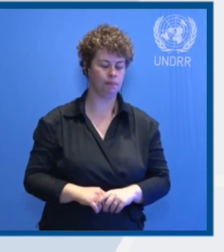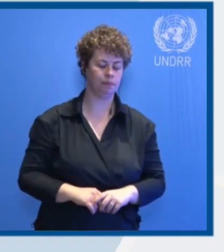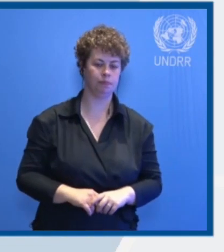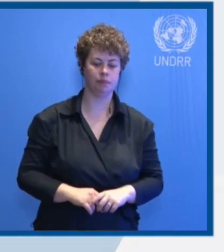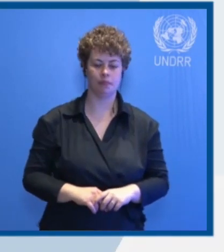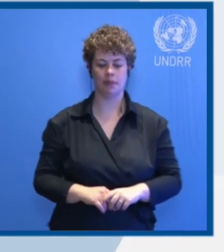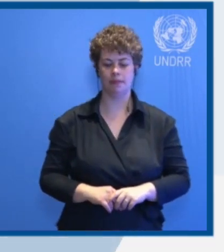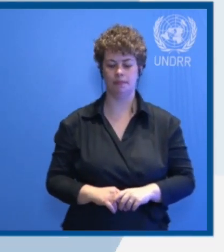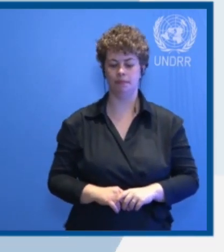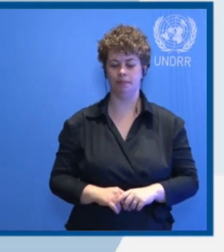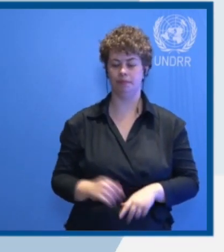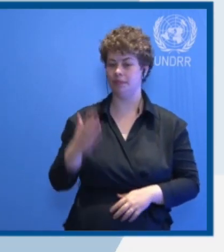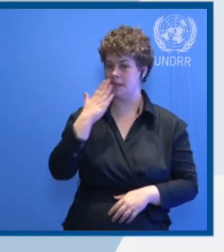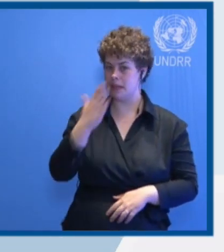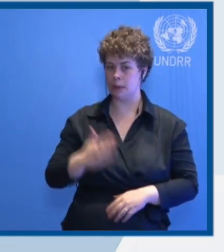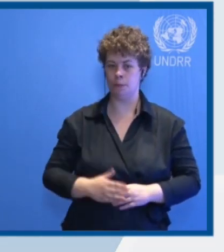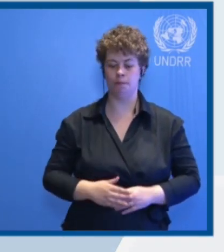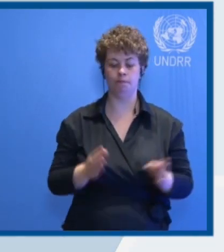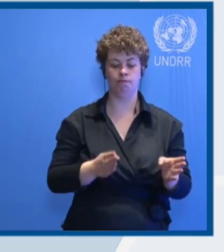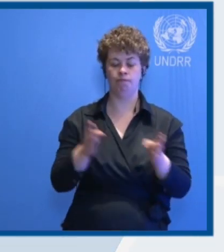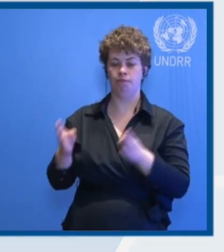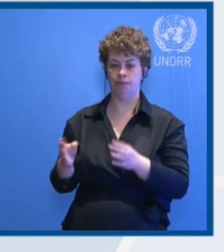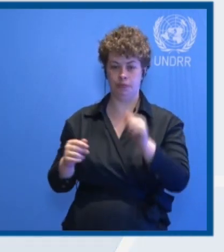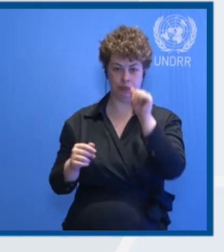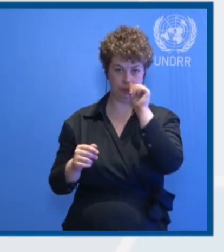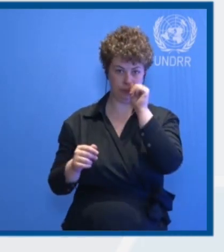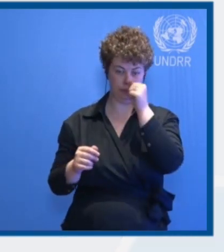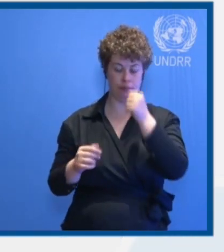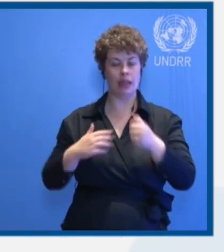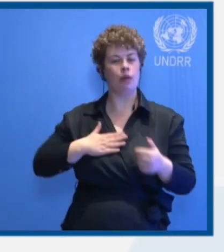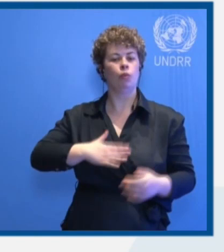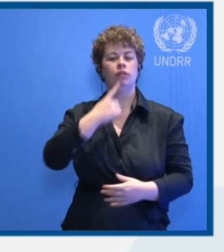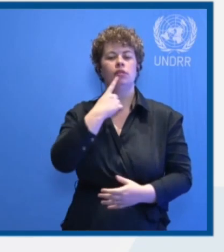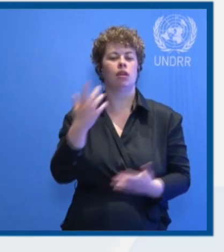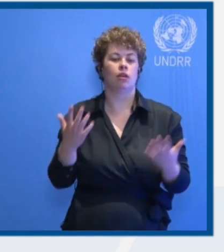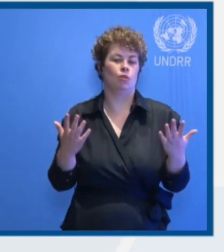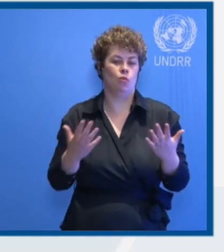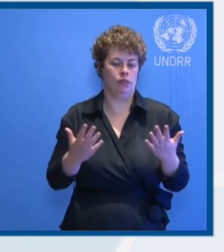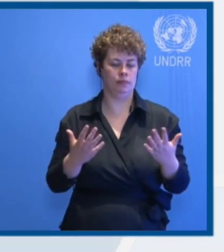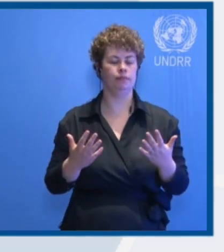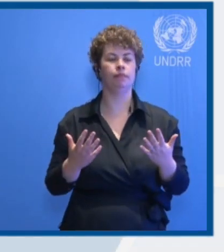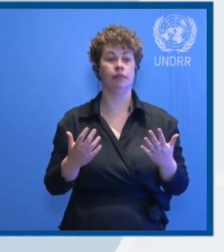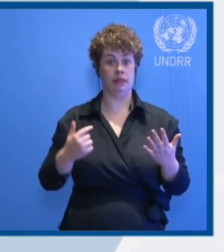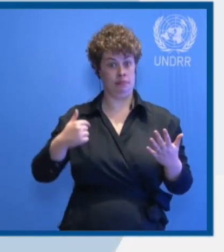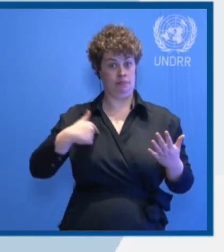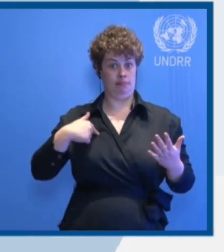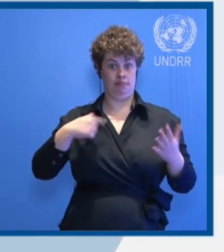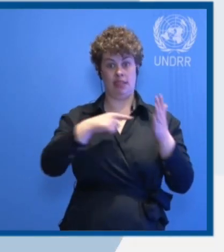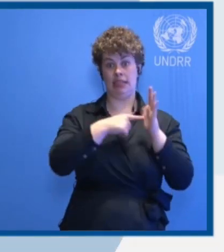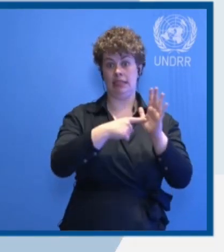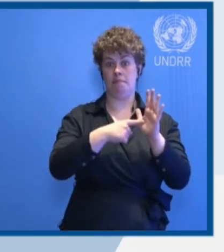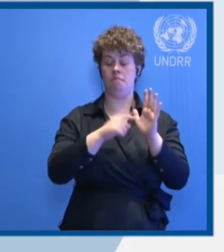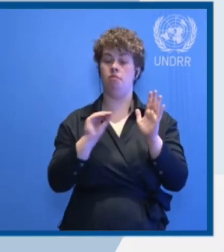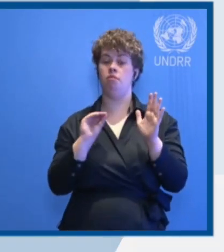I just want to perhaps reiterate that we have all seen from the examples that I shared